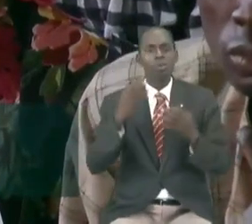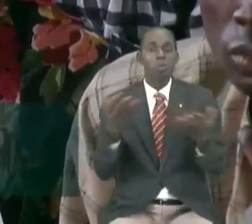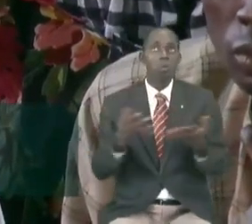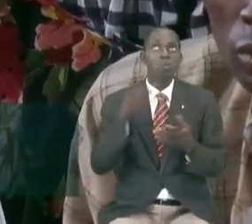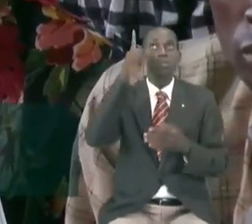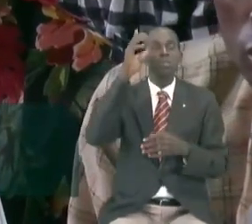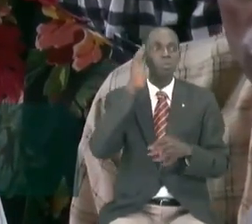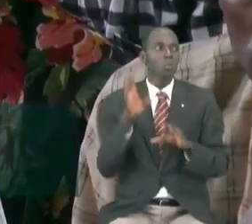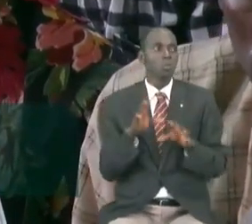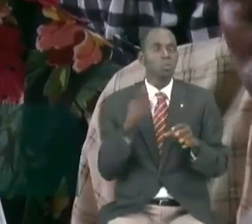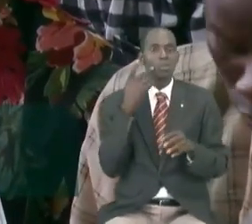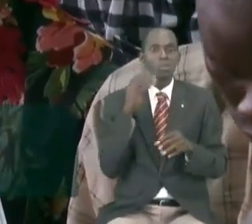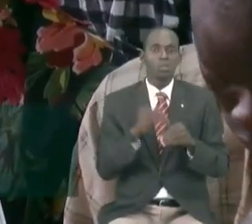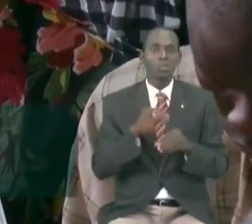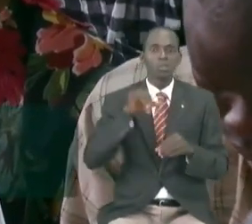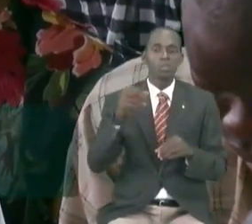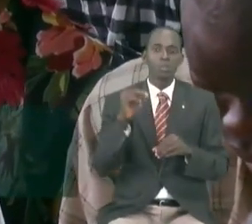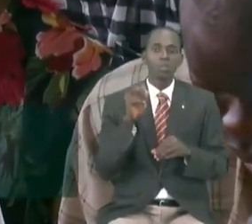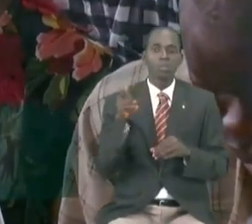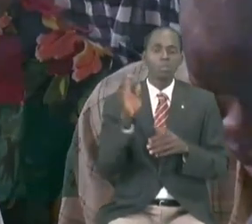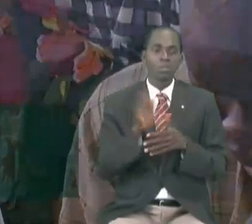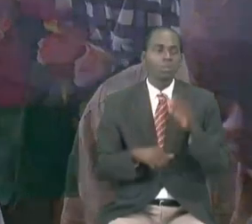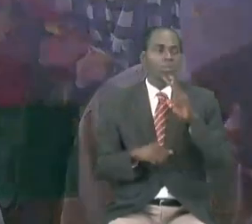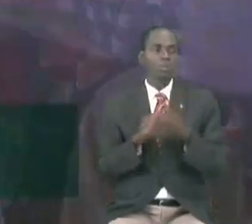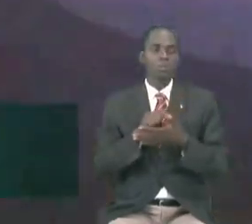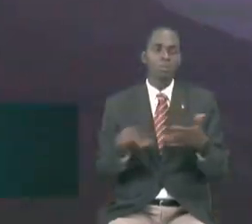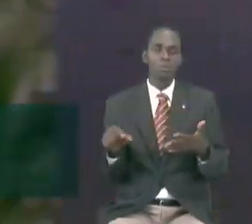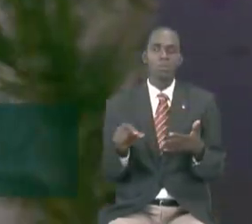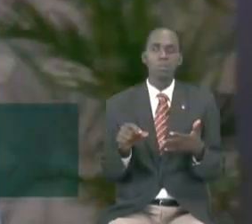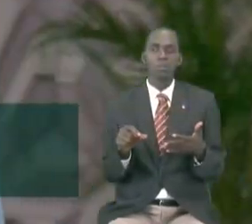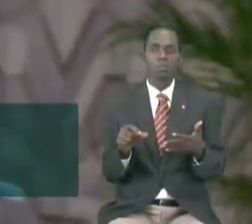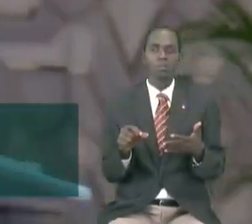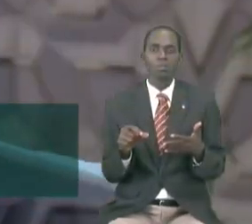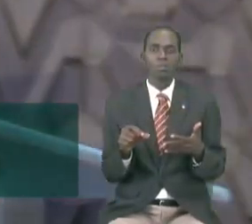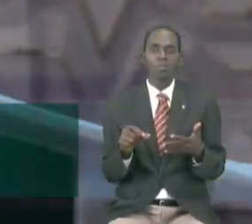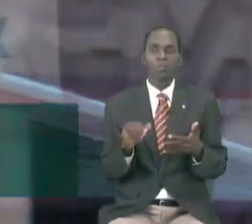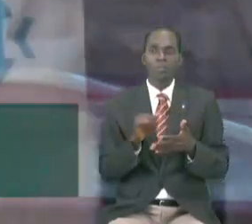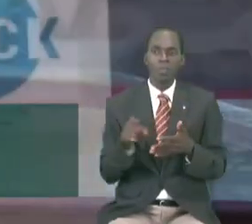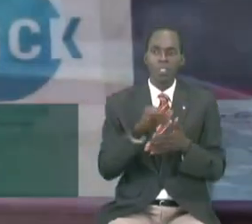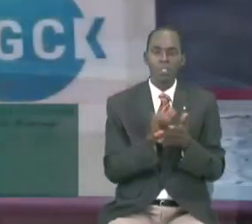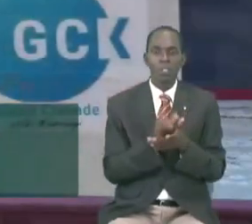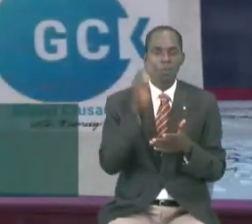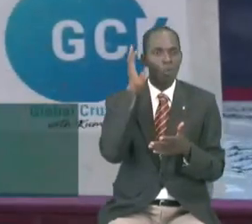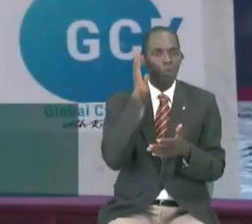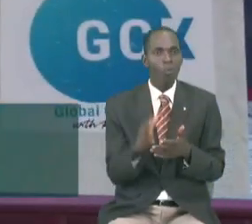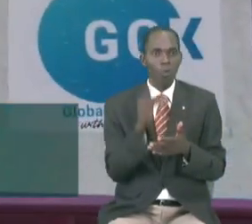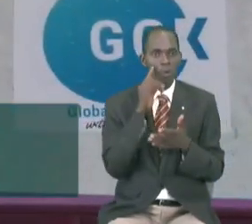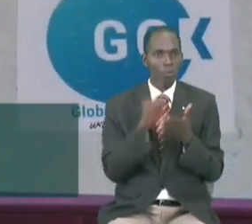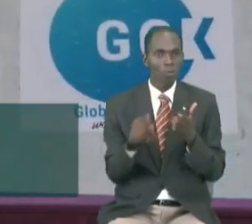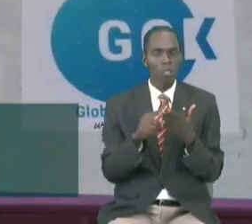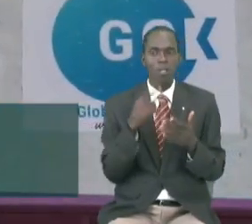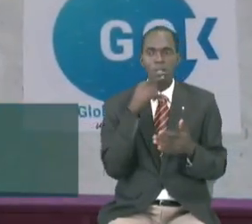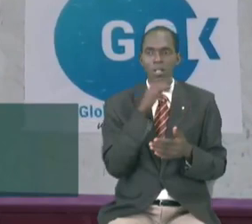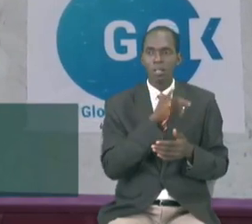lying vanities are lying to themselves. They're lying to themselves that now they've come into the kingdom, and